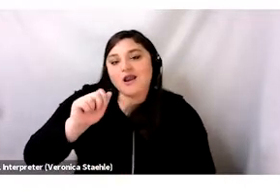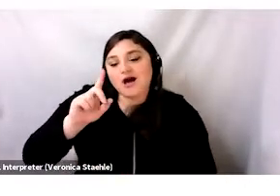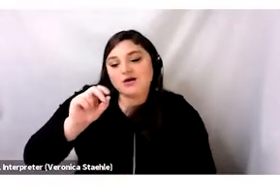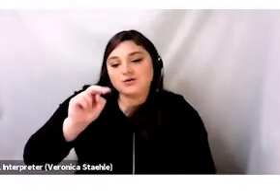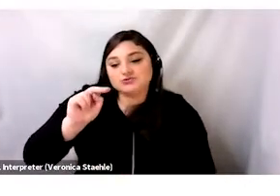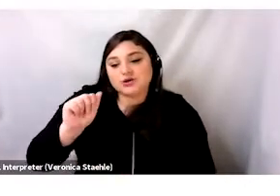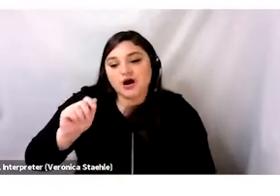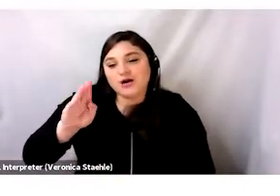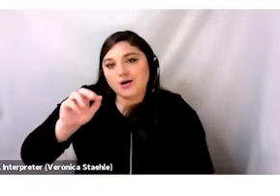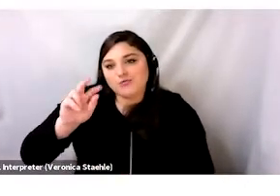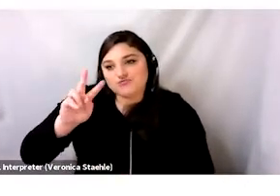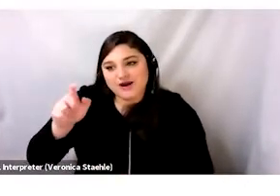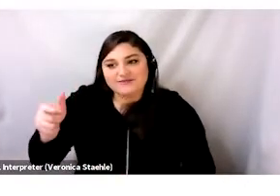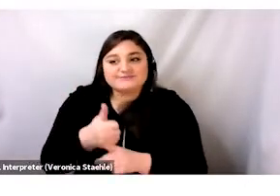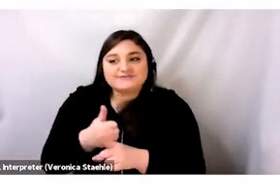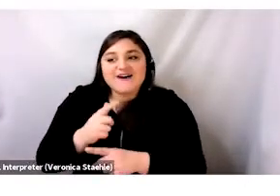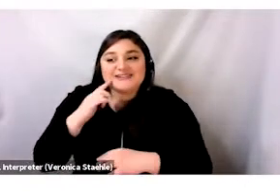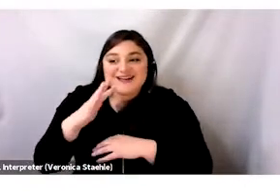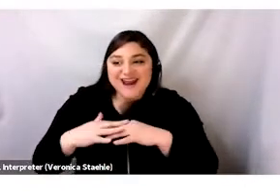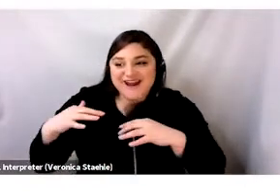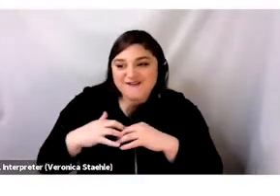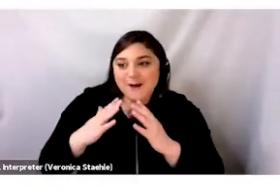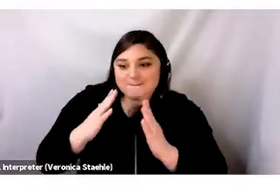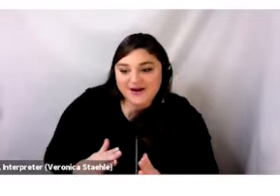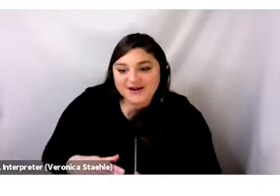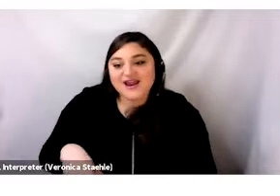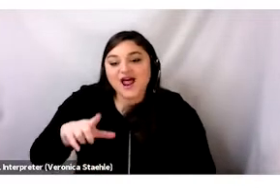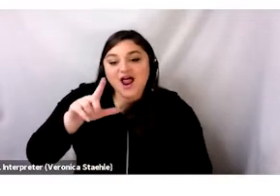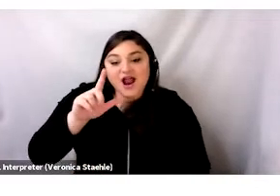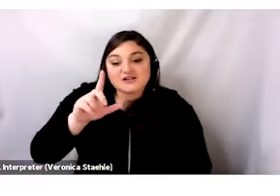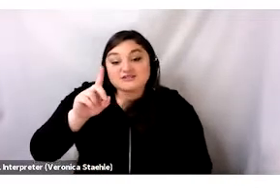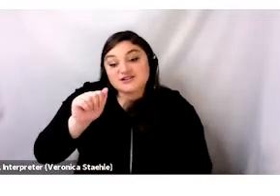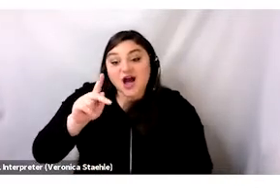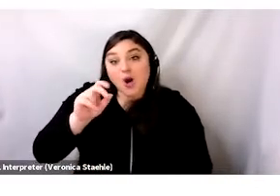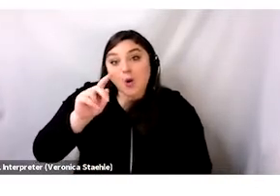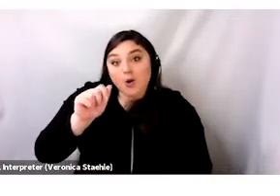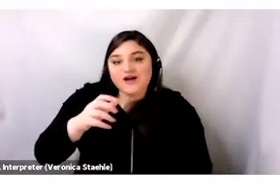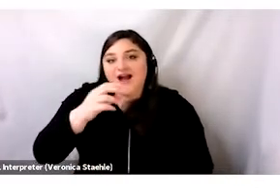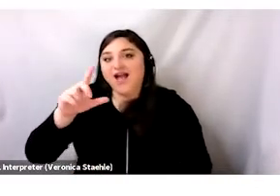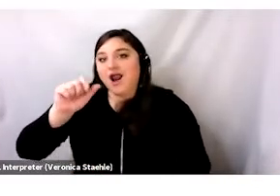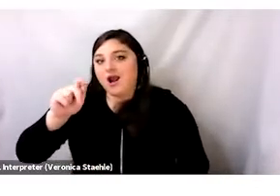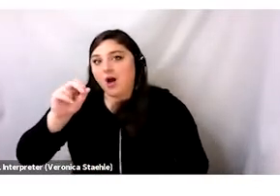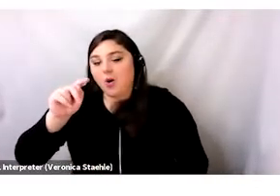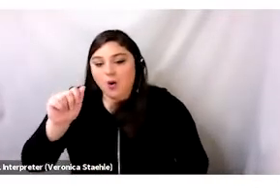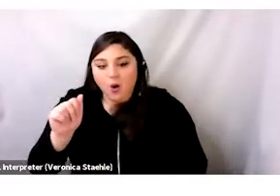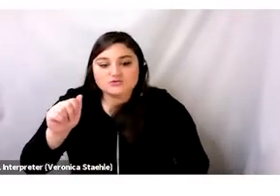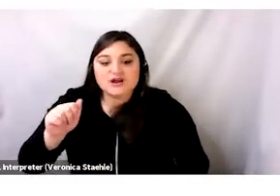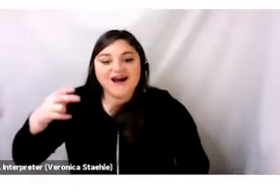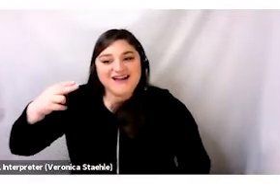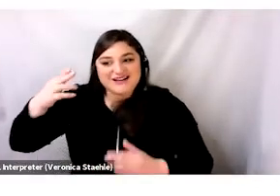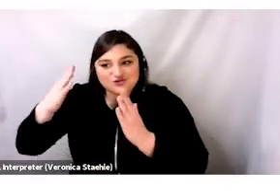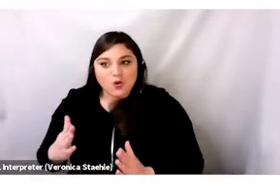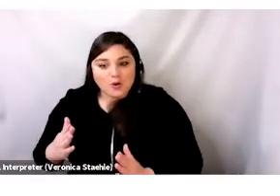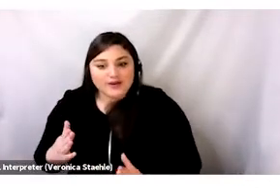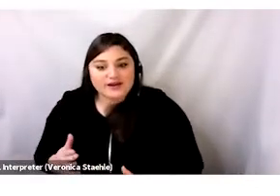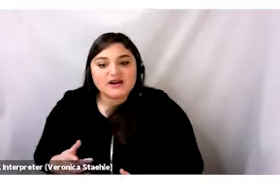Native American Dakota and Lakota historian, genealogist, and one of the matriarchs of the